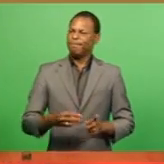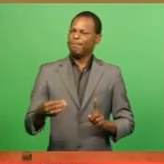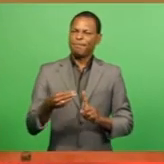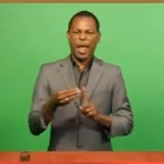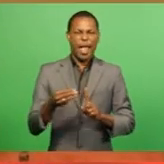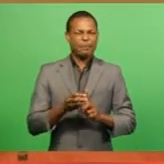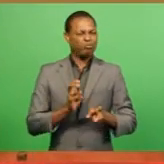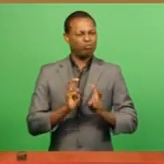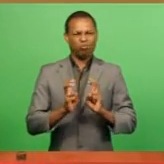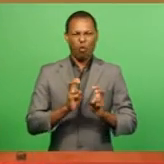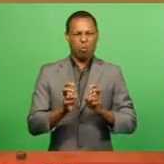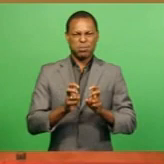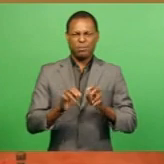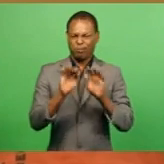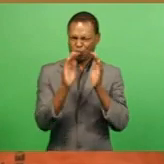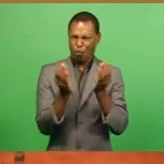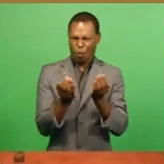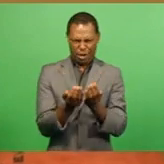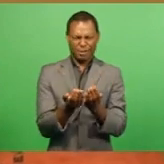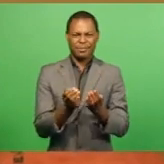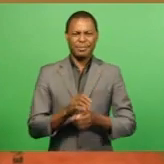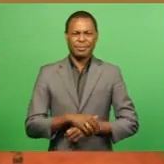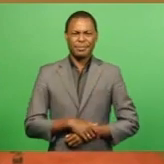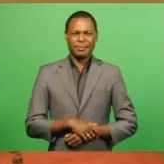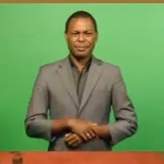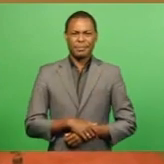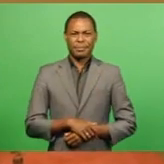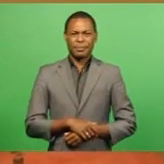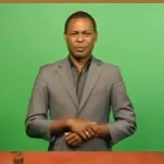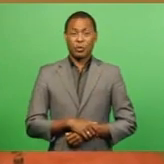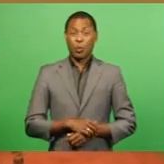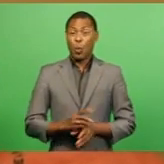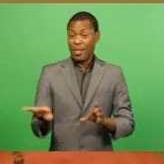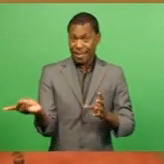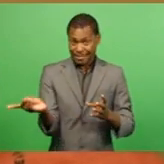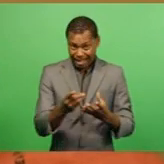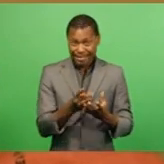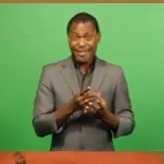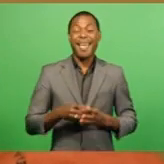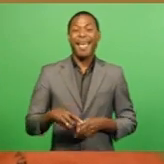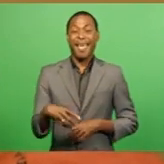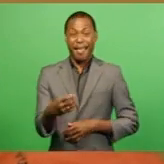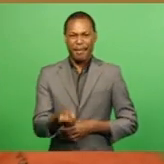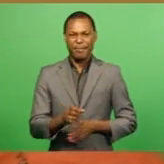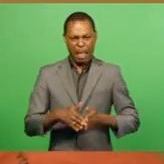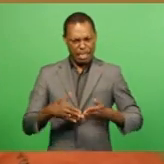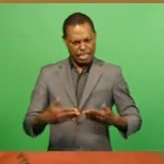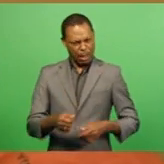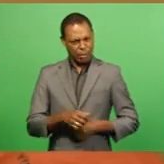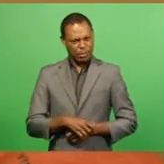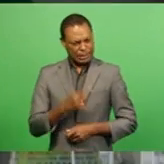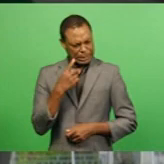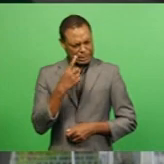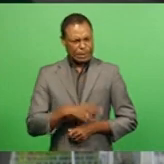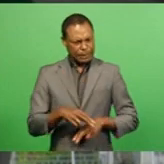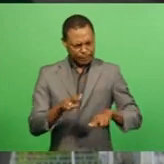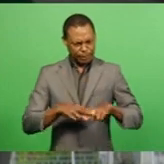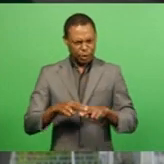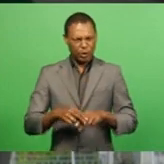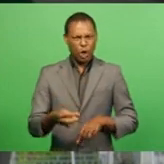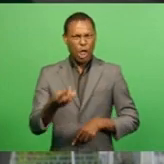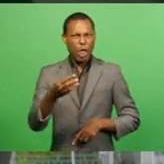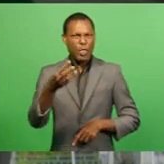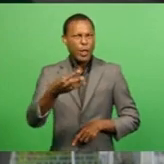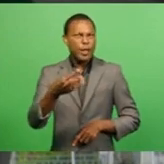increasingly becoming more recognized. Best statistic that we have estimates that the national prevalence in Fiji is somewhere between 13